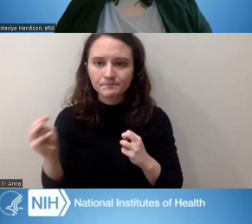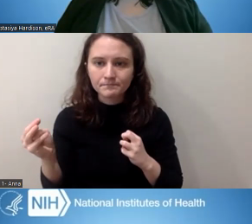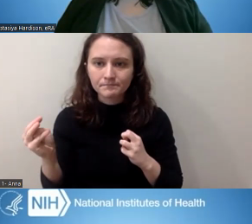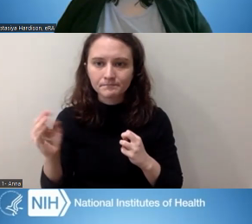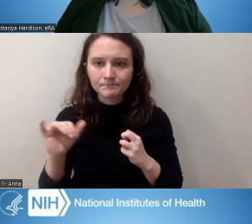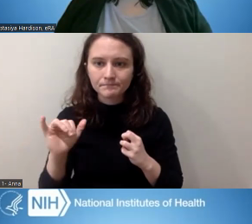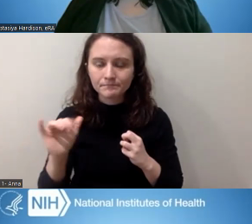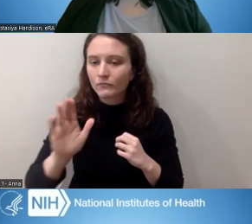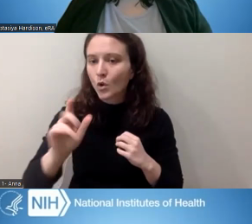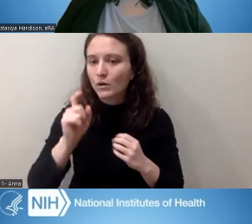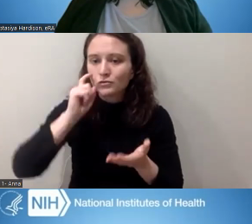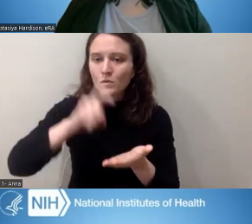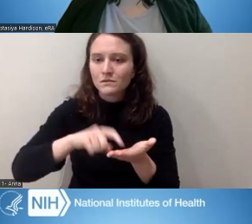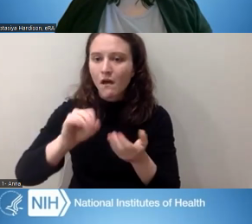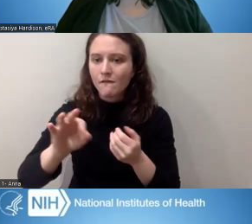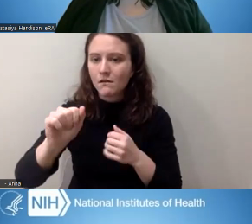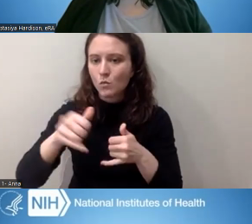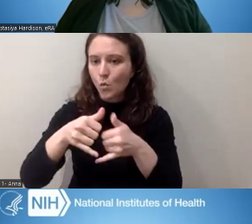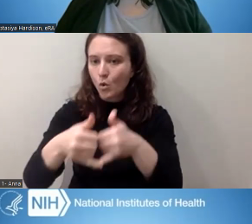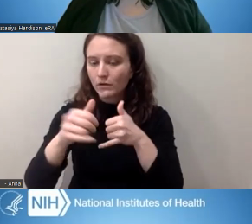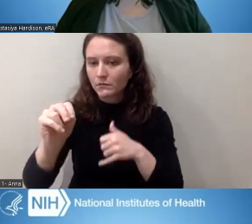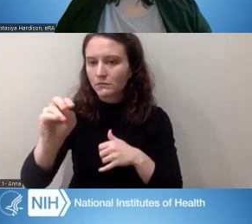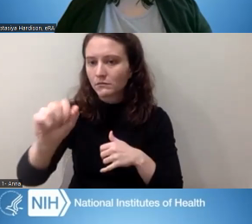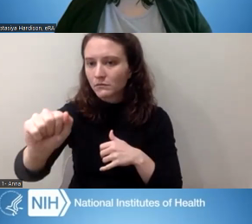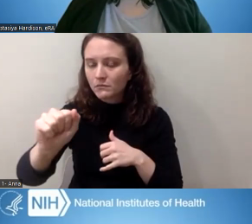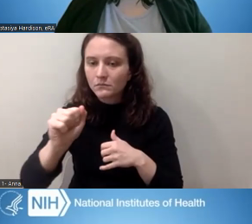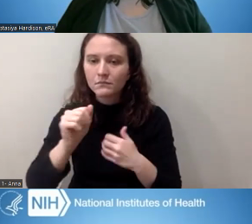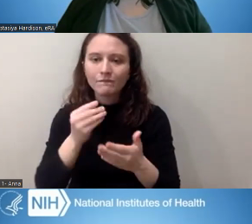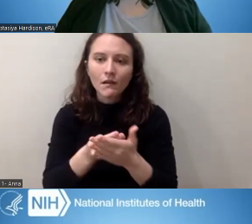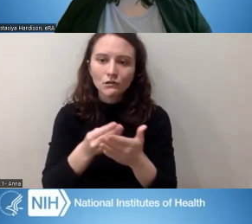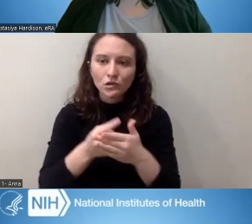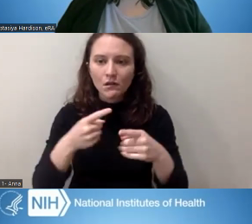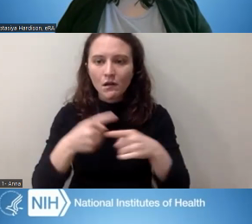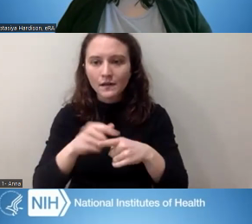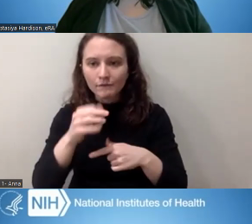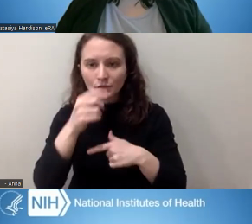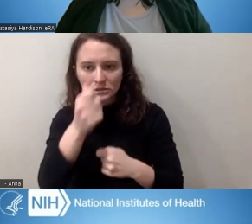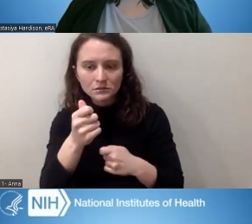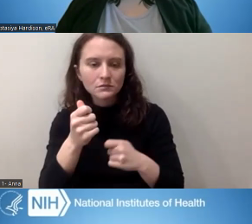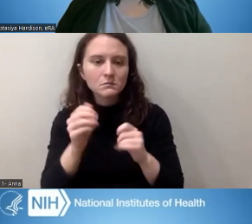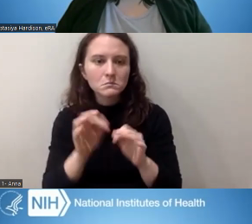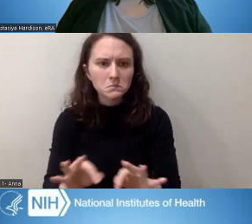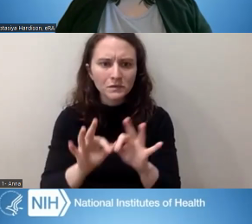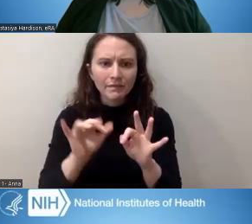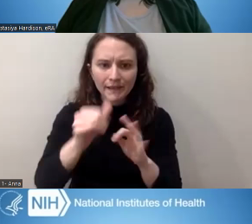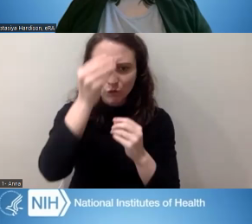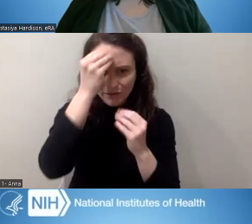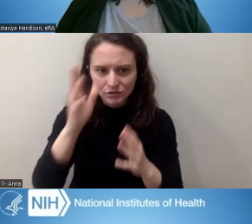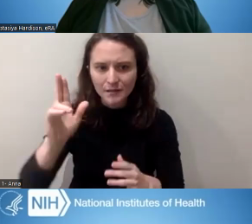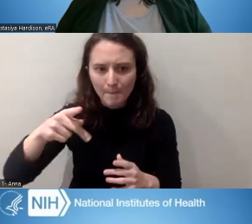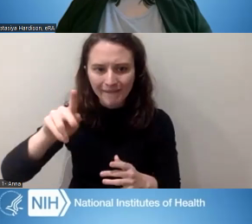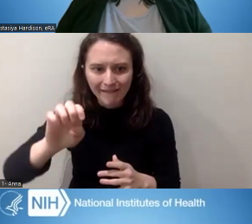your notice of award, financial conflict of interest, things like that. So it is very important to make sure that that information is up to date as